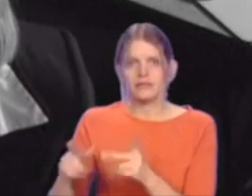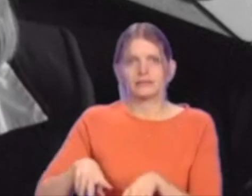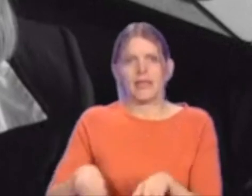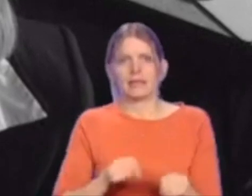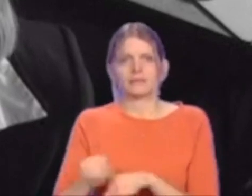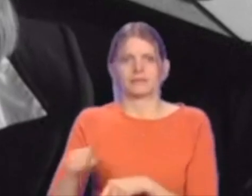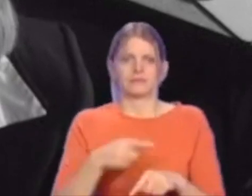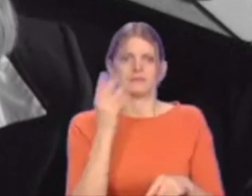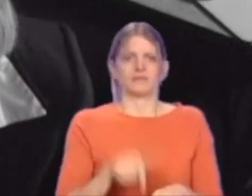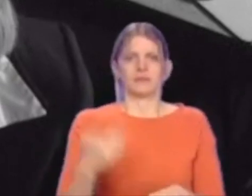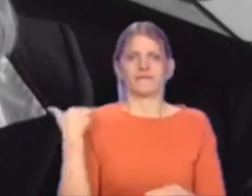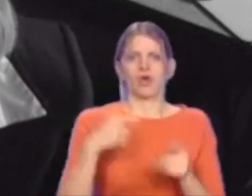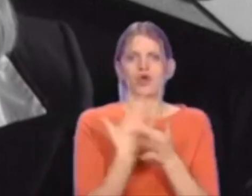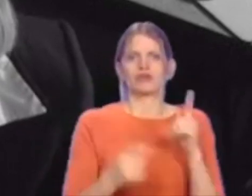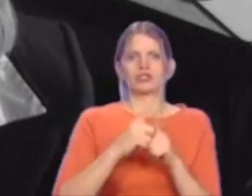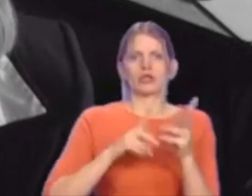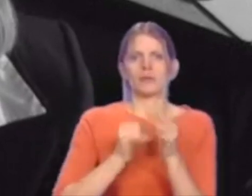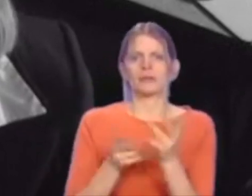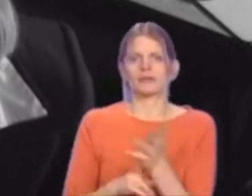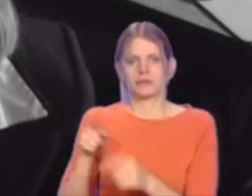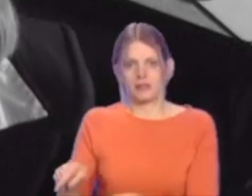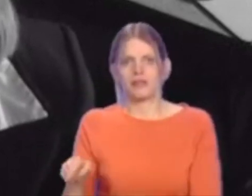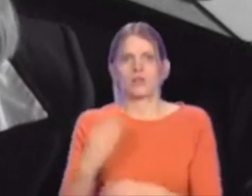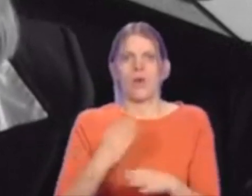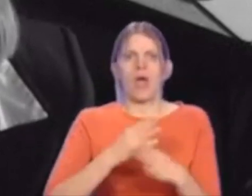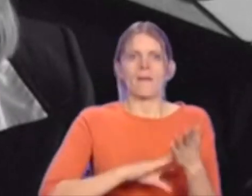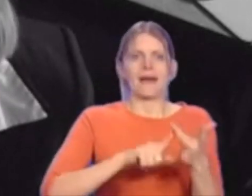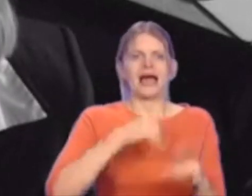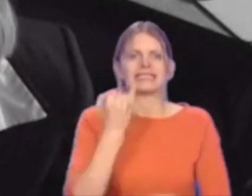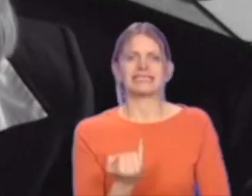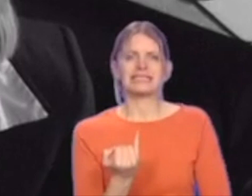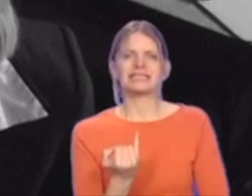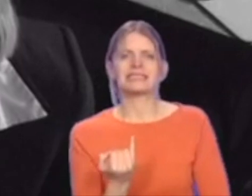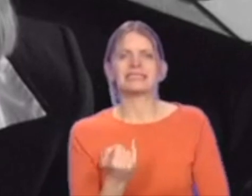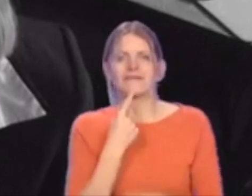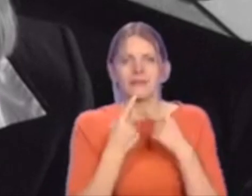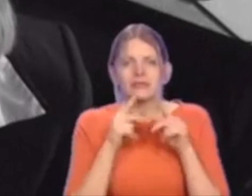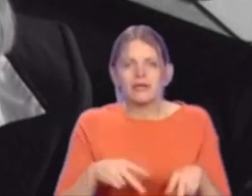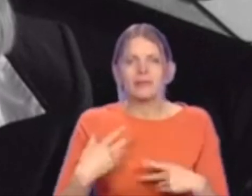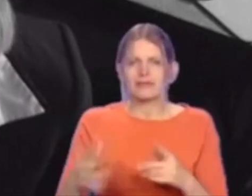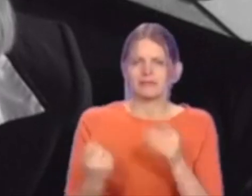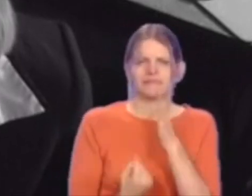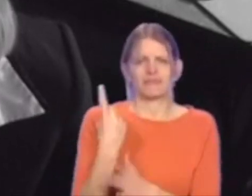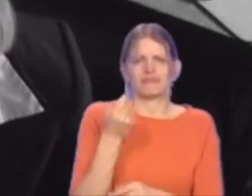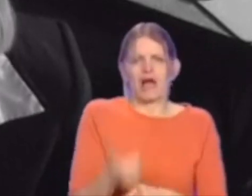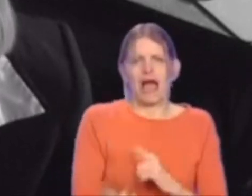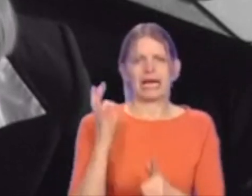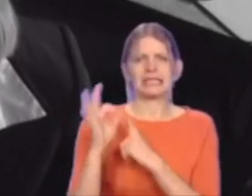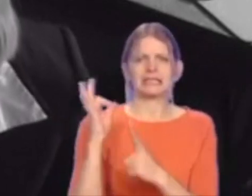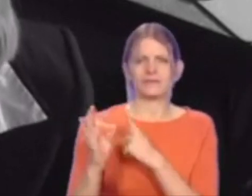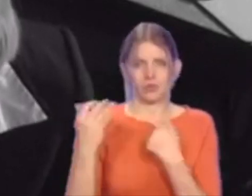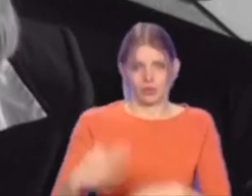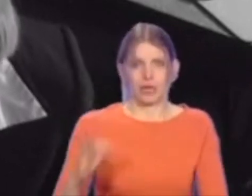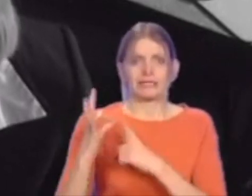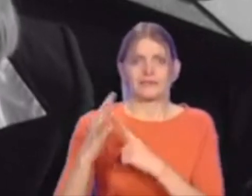to return to the country he formerly served. Here, in a rare interview, he discloses details of MI6 operations, including the time